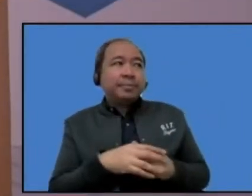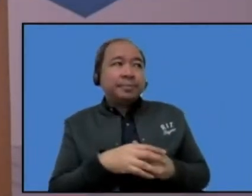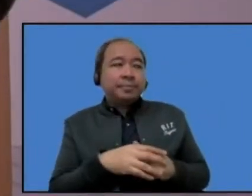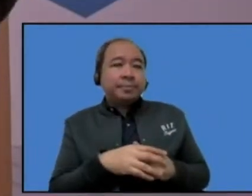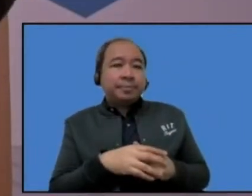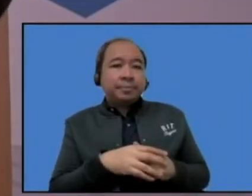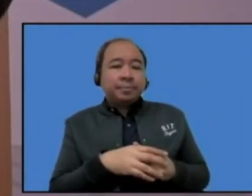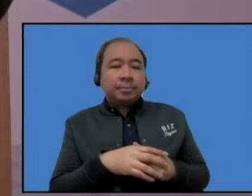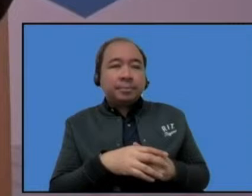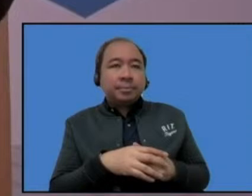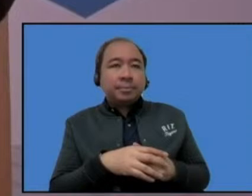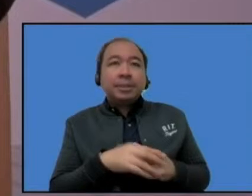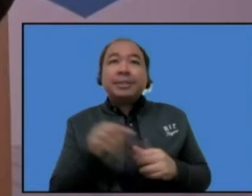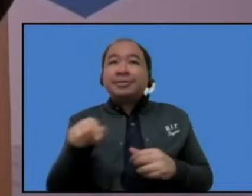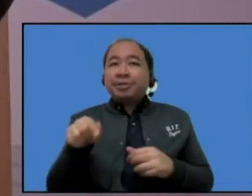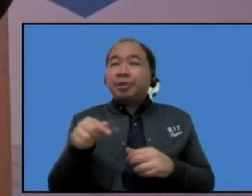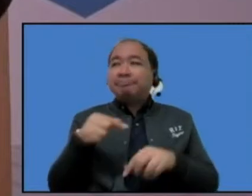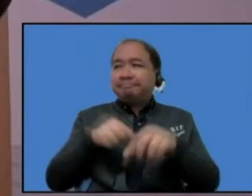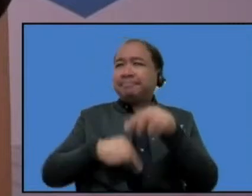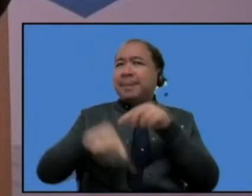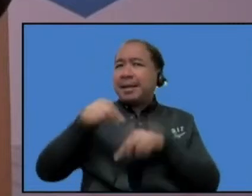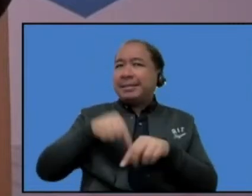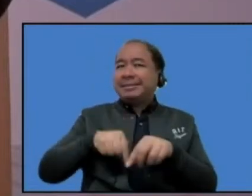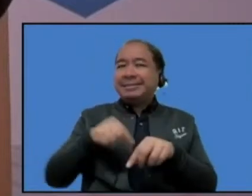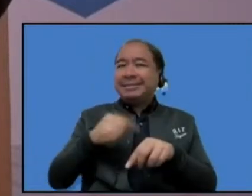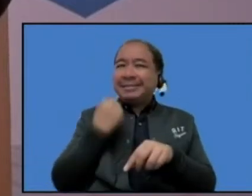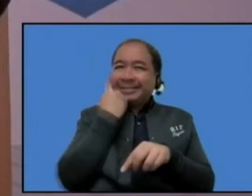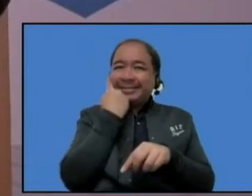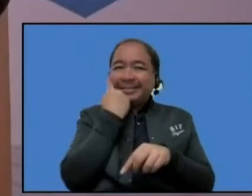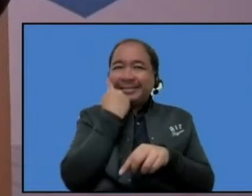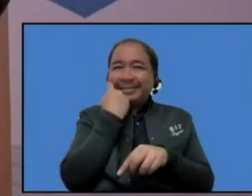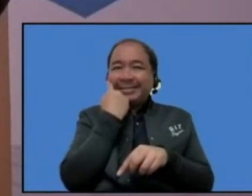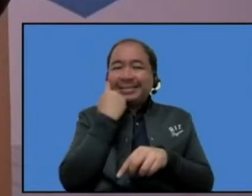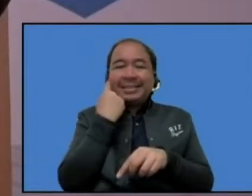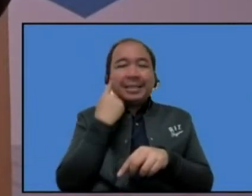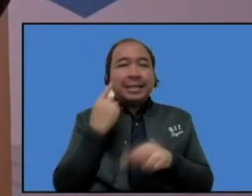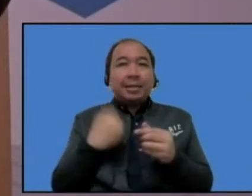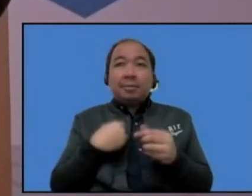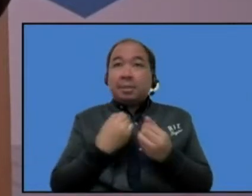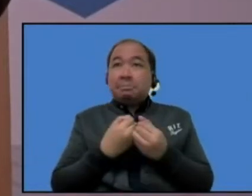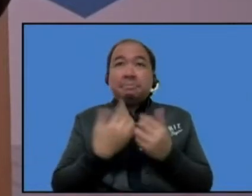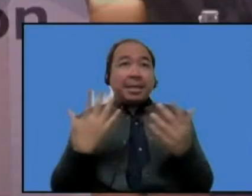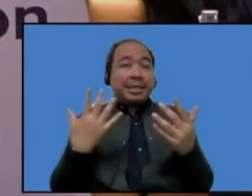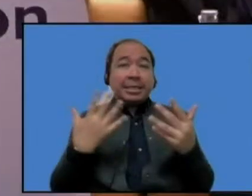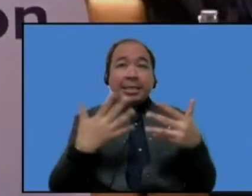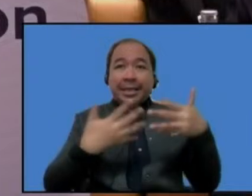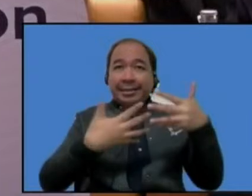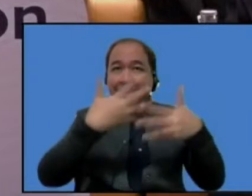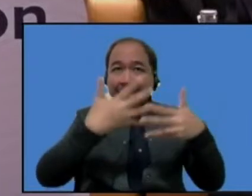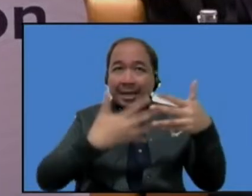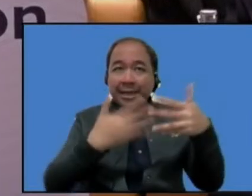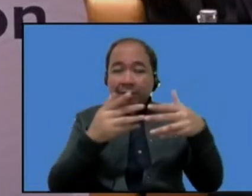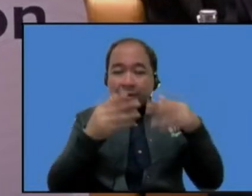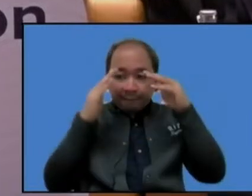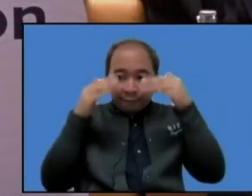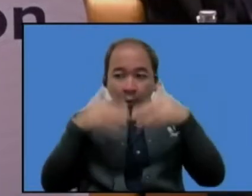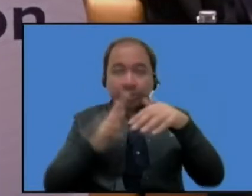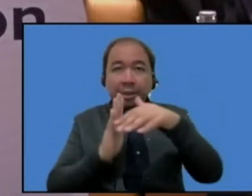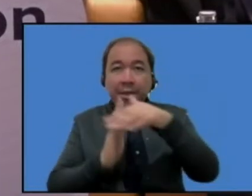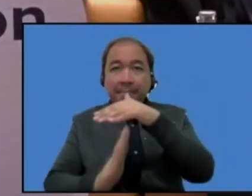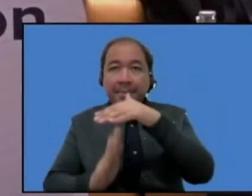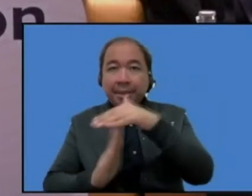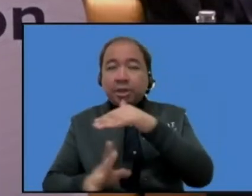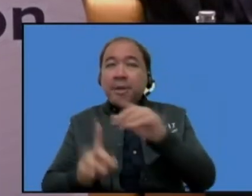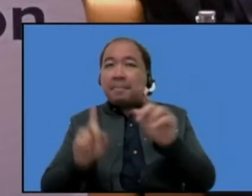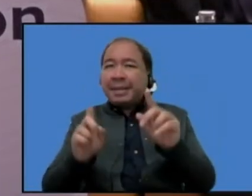back to what I said earlier, that we now have a lot of data on migration, but they are in different platforms.